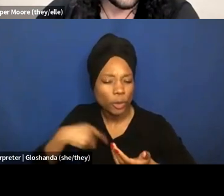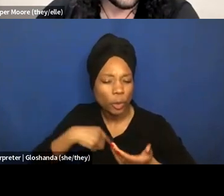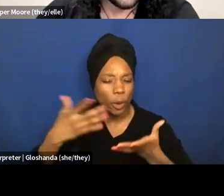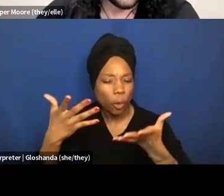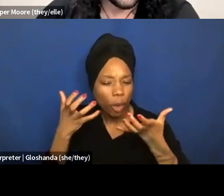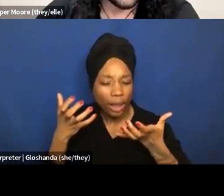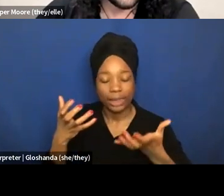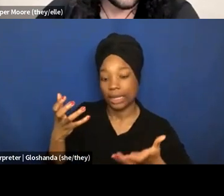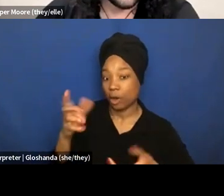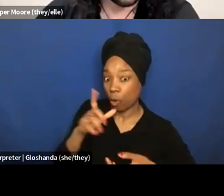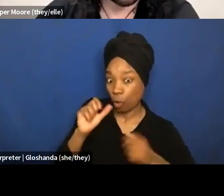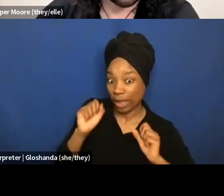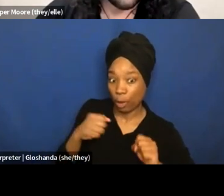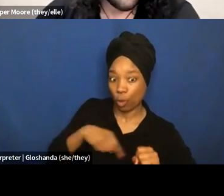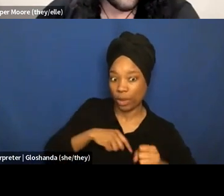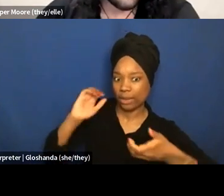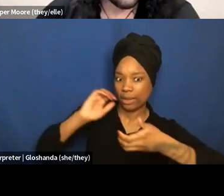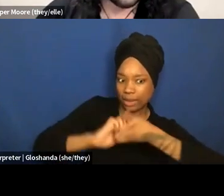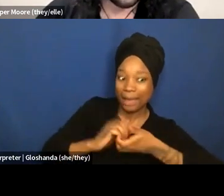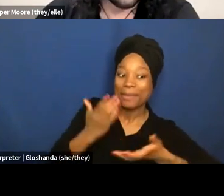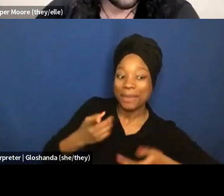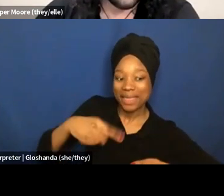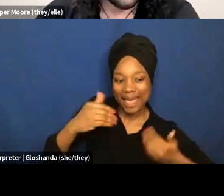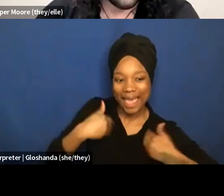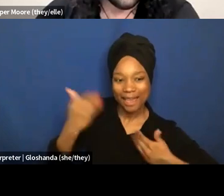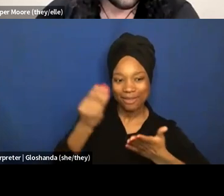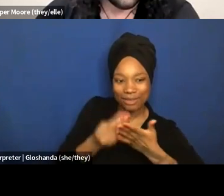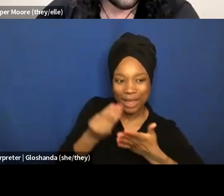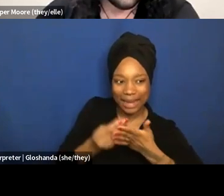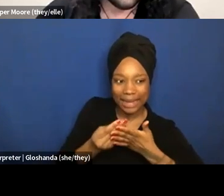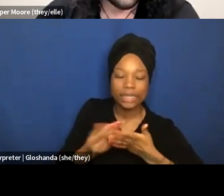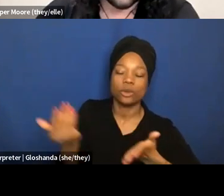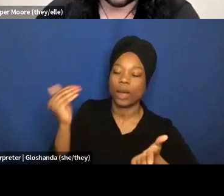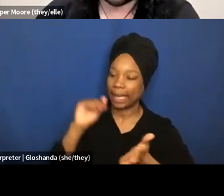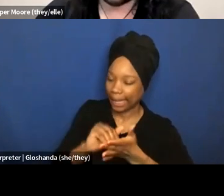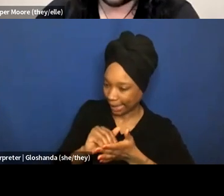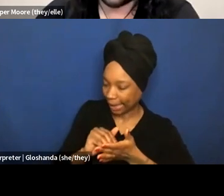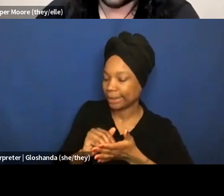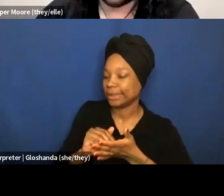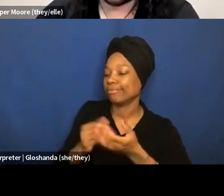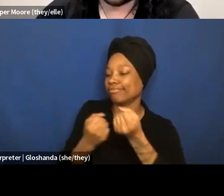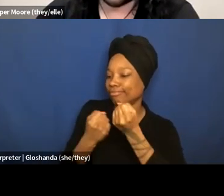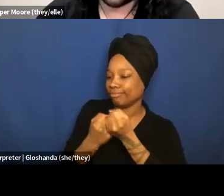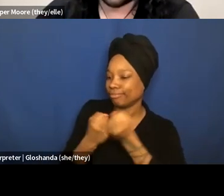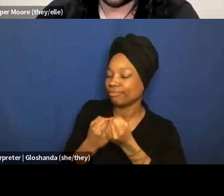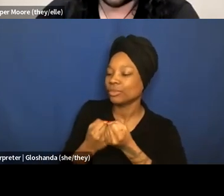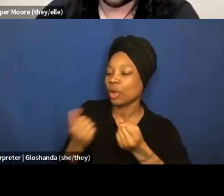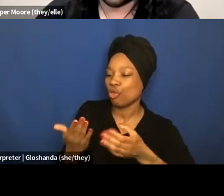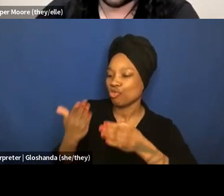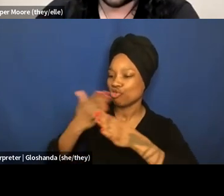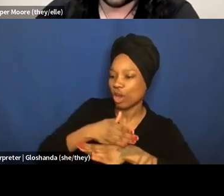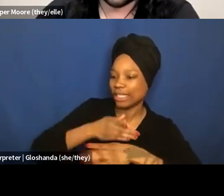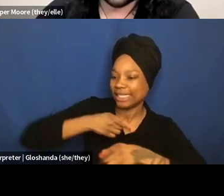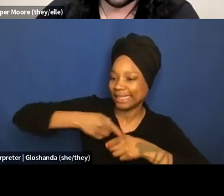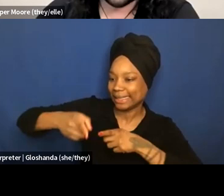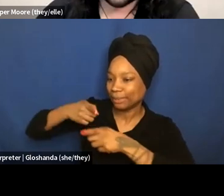have those dollars? So again, another shout out to cross discipline and cross movement solidarity so that we can